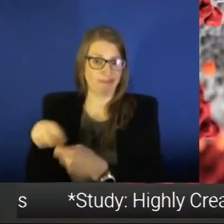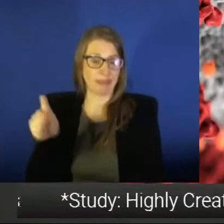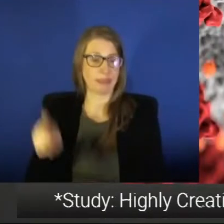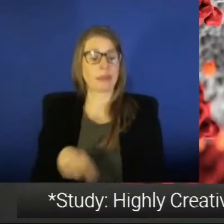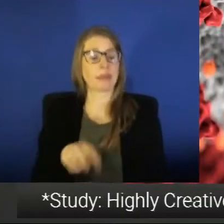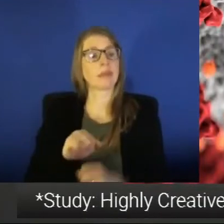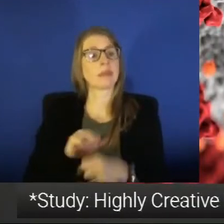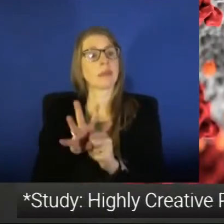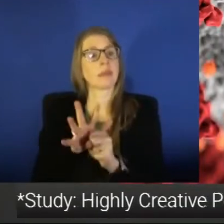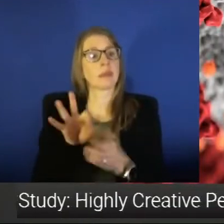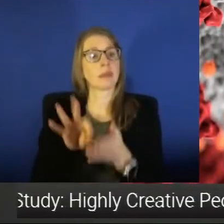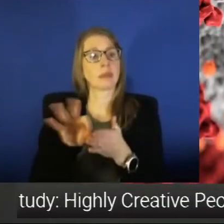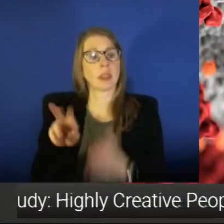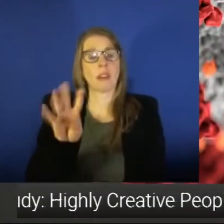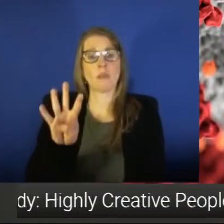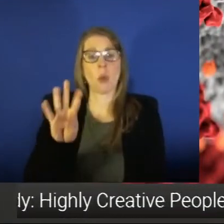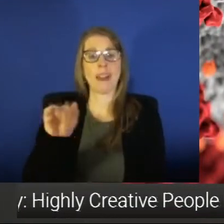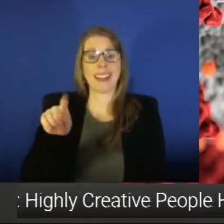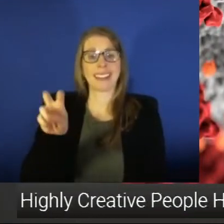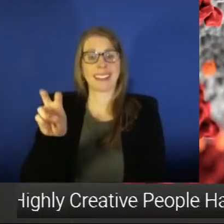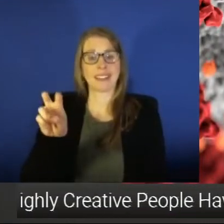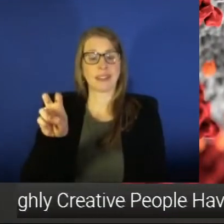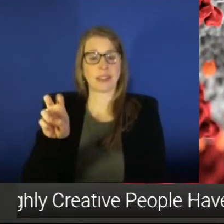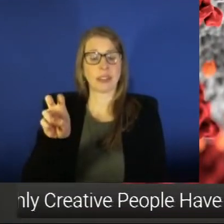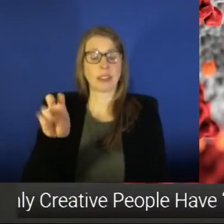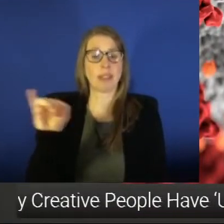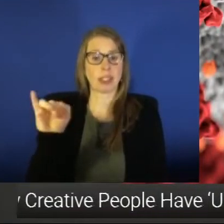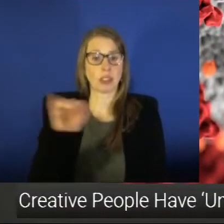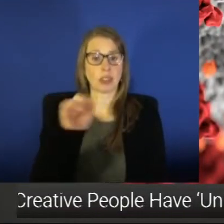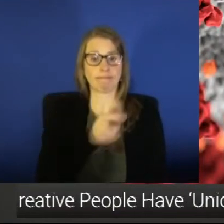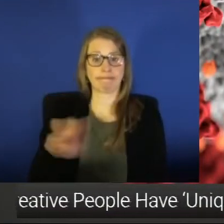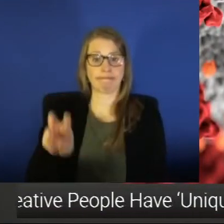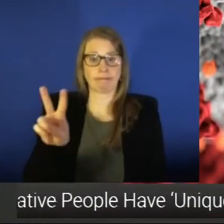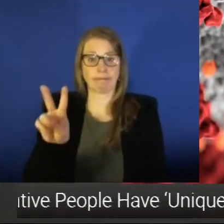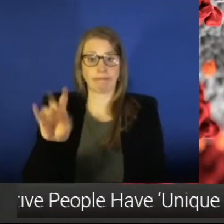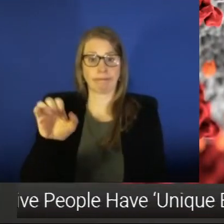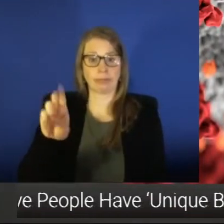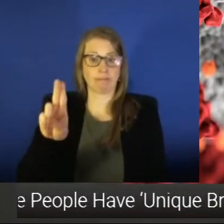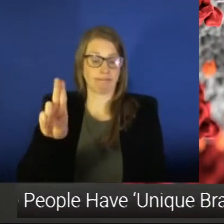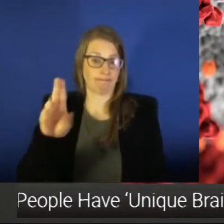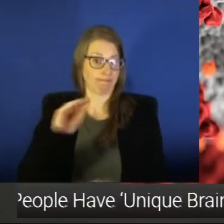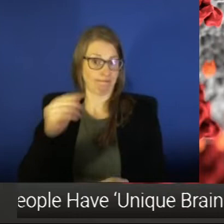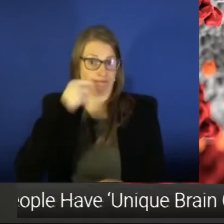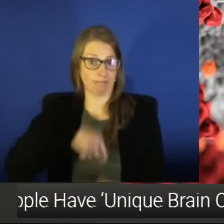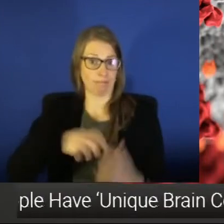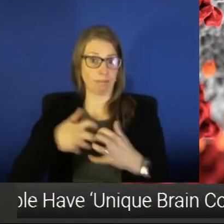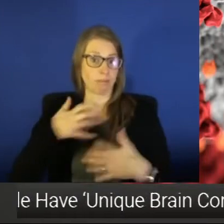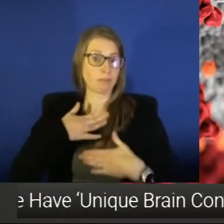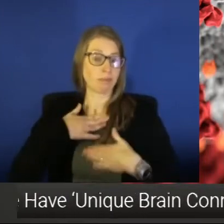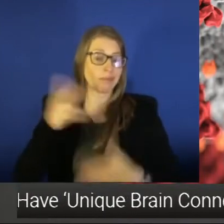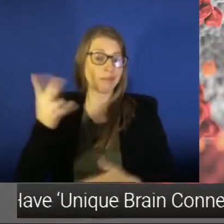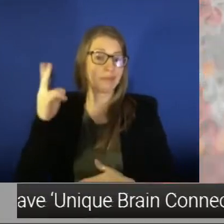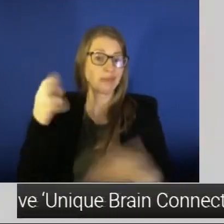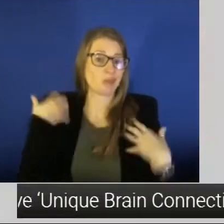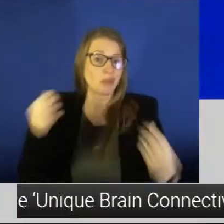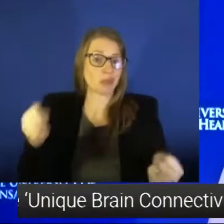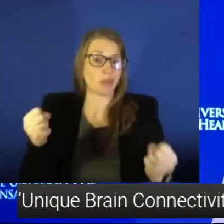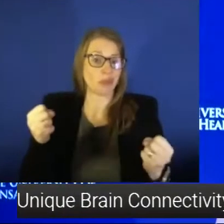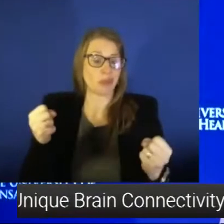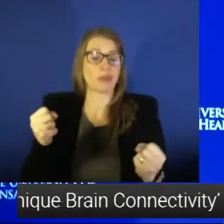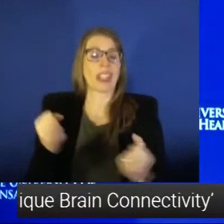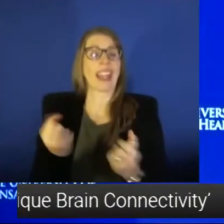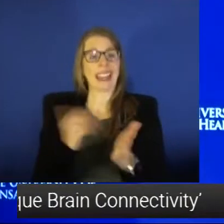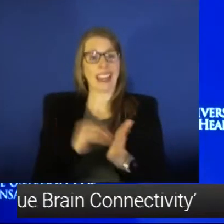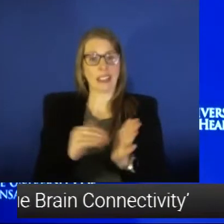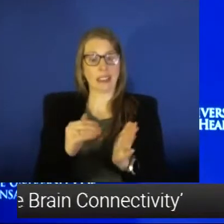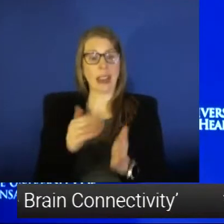active infections, 2 in the ICU, 0 on the ventilator, 17 in that recovery period. Again, we are happy